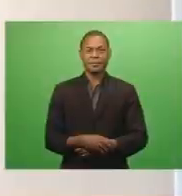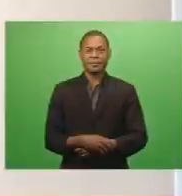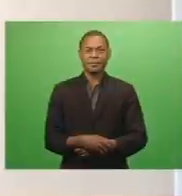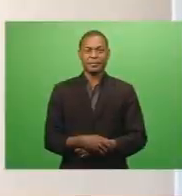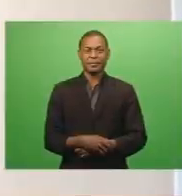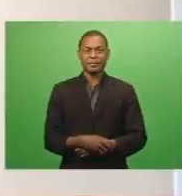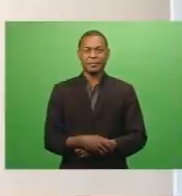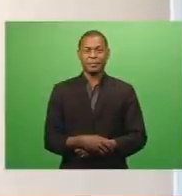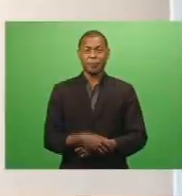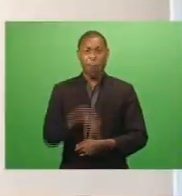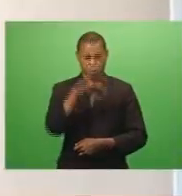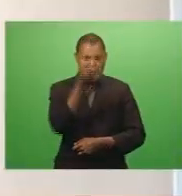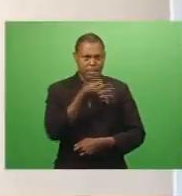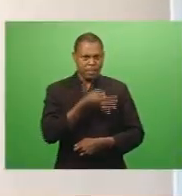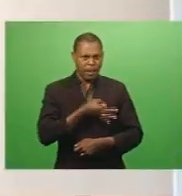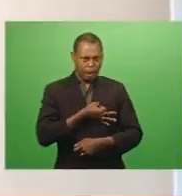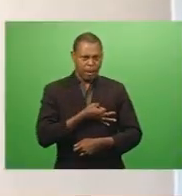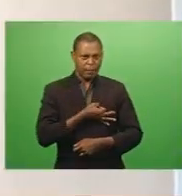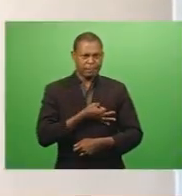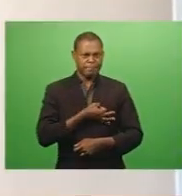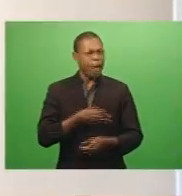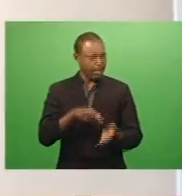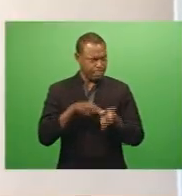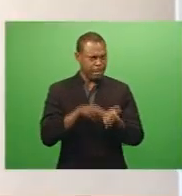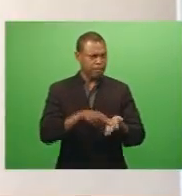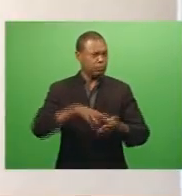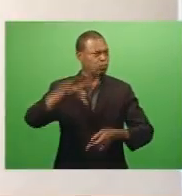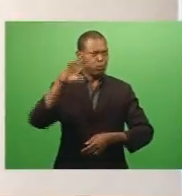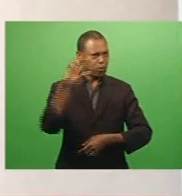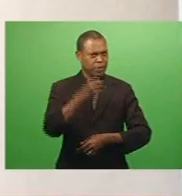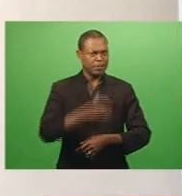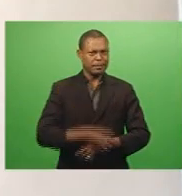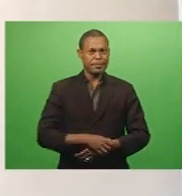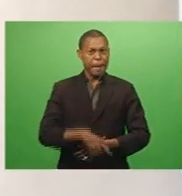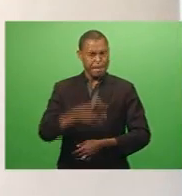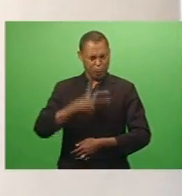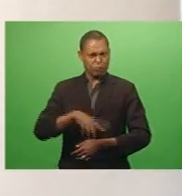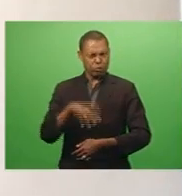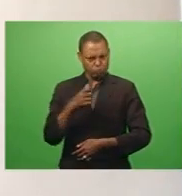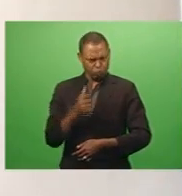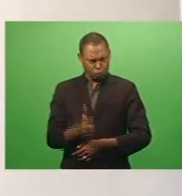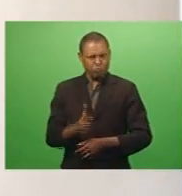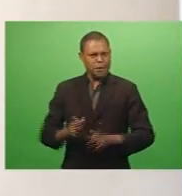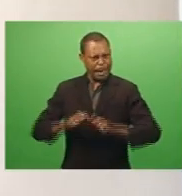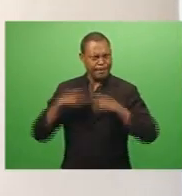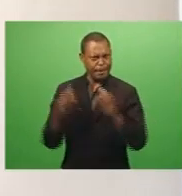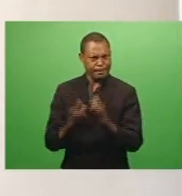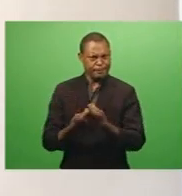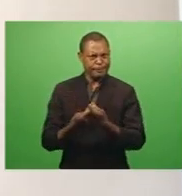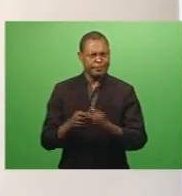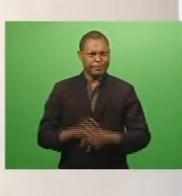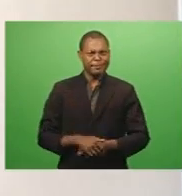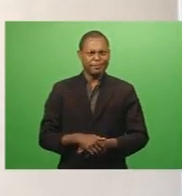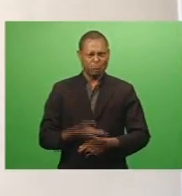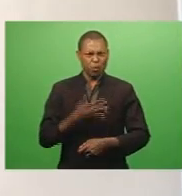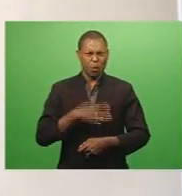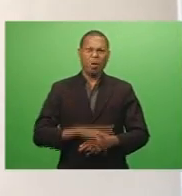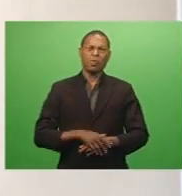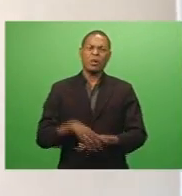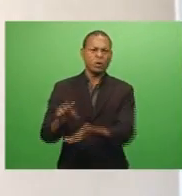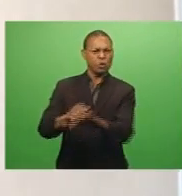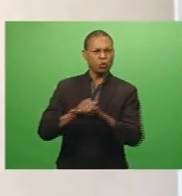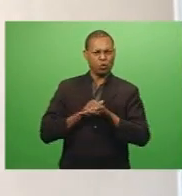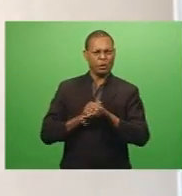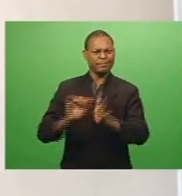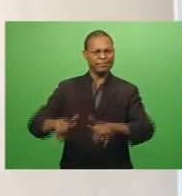I believe that Nandi will win because they have a good side. I'm expecting them to retain the Fairbrother